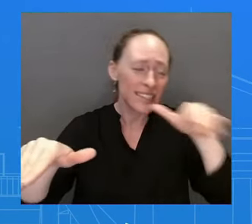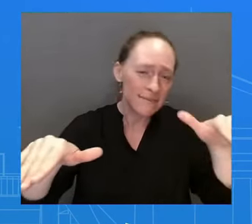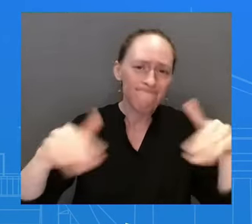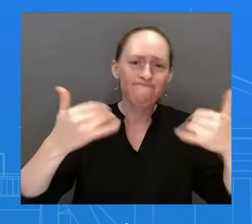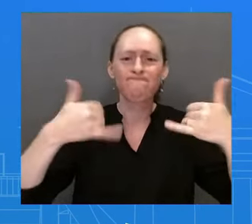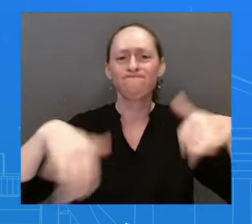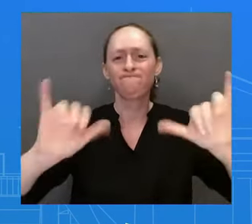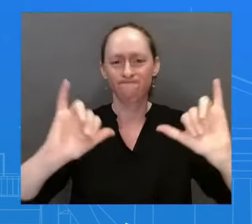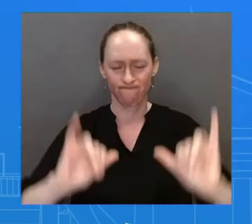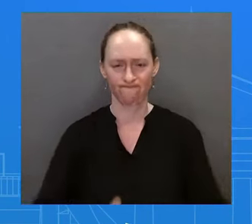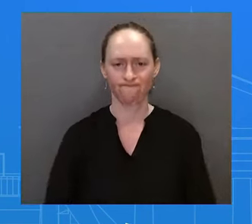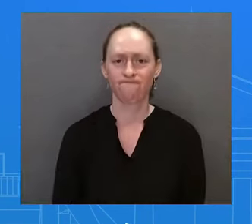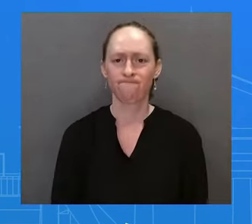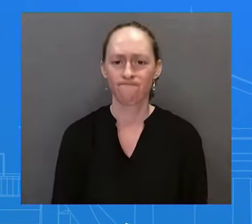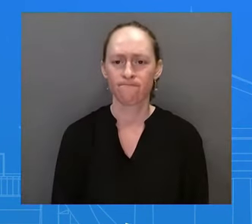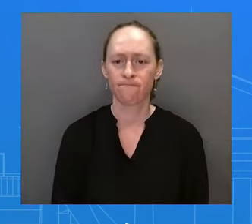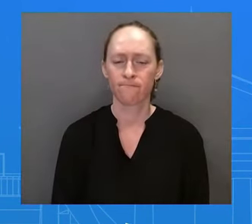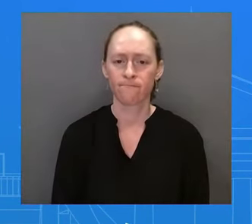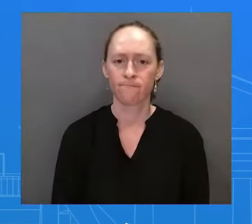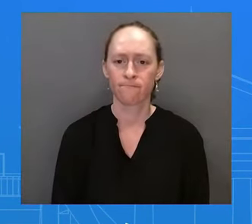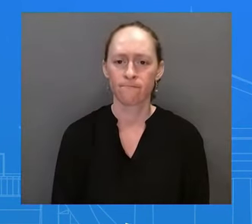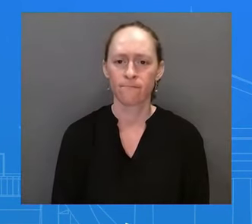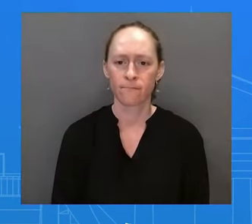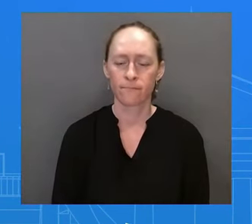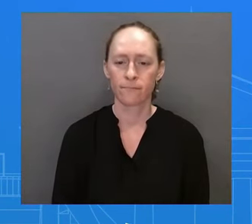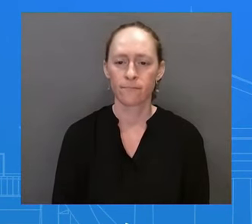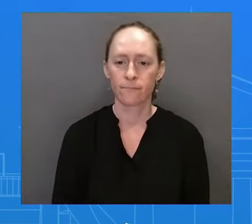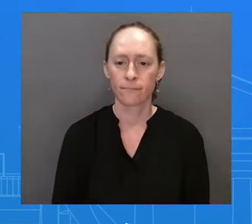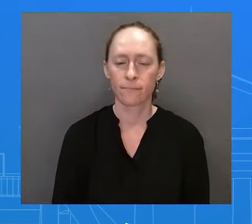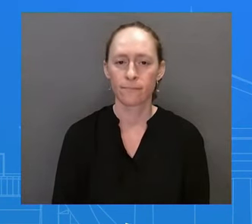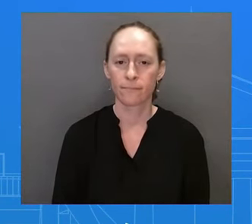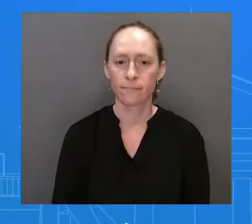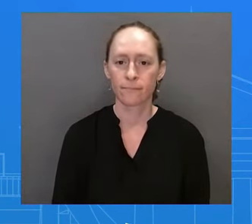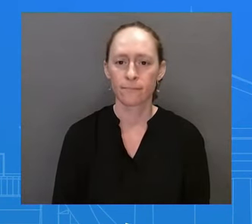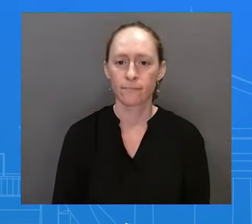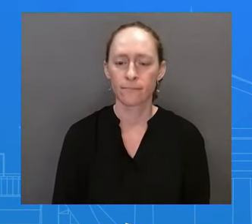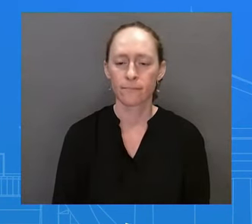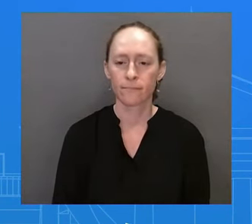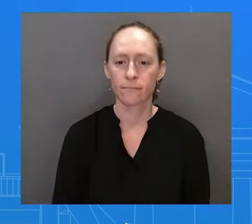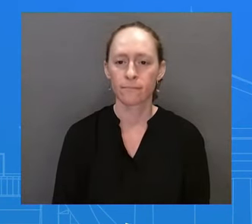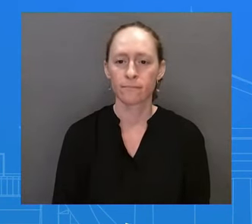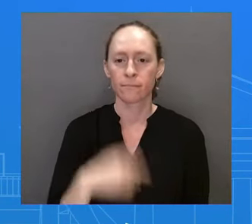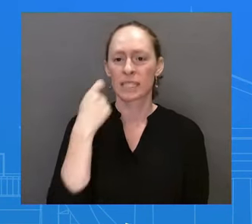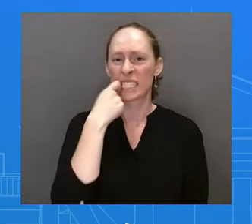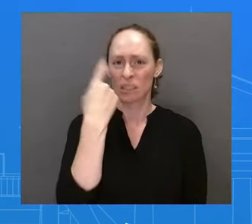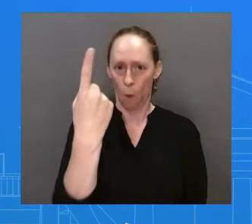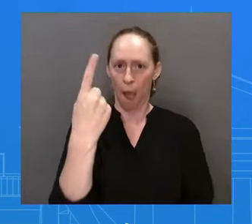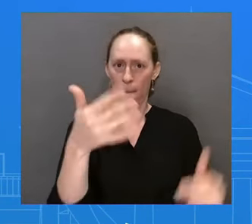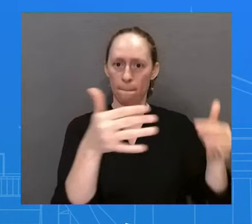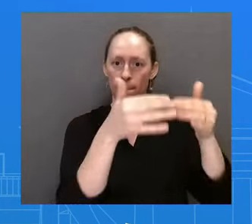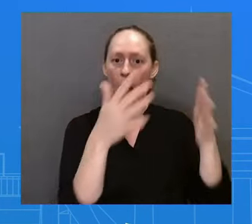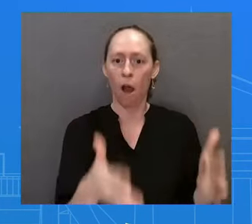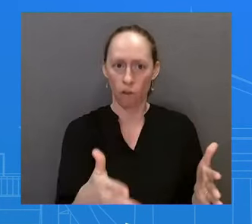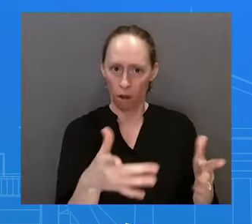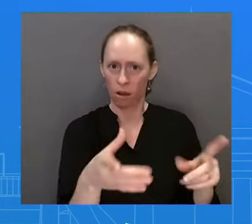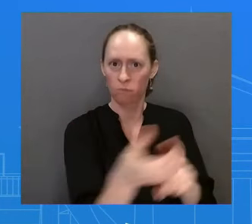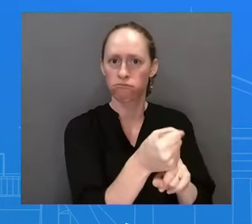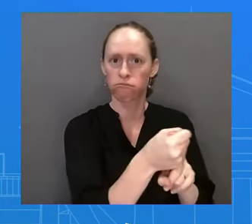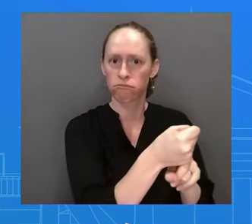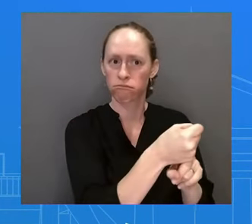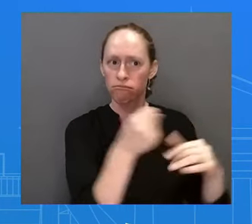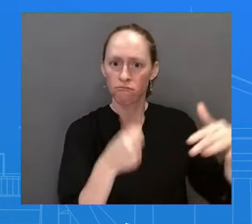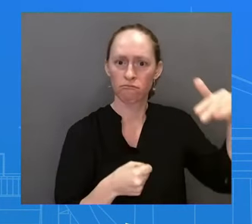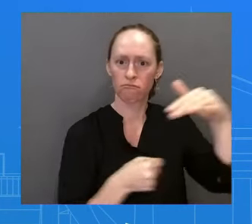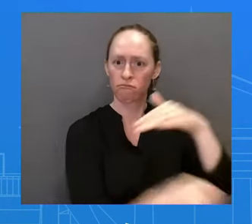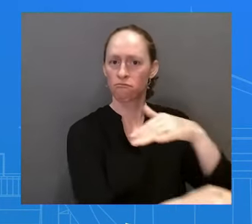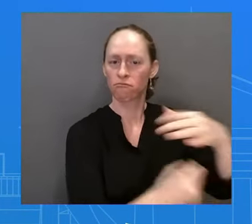was arrested in Russia on drug charges. I'm wondering if you have any comment on that arrest and to what extent you are working to determine whether this is a similar wrongful